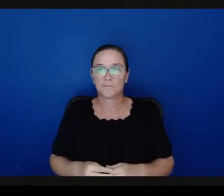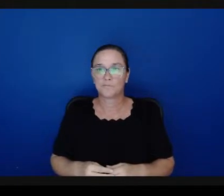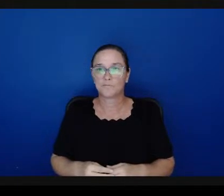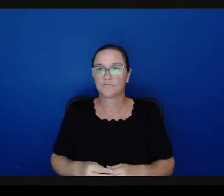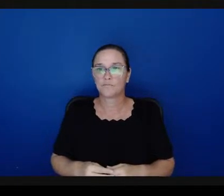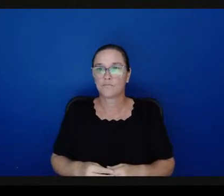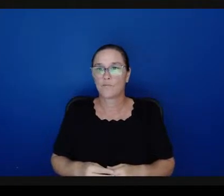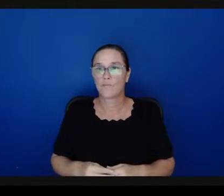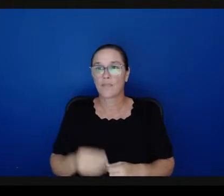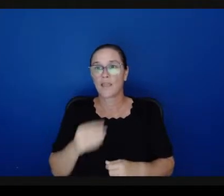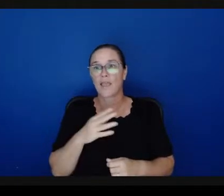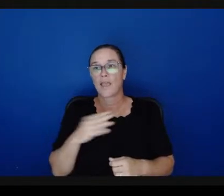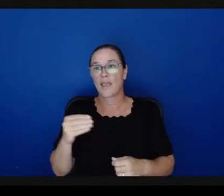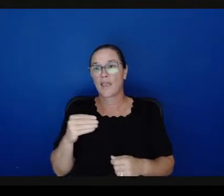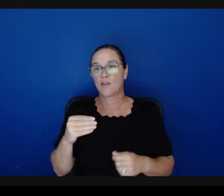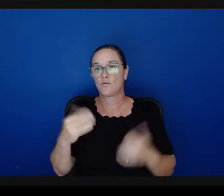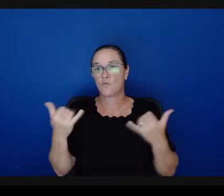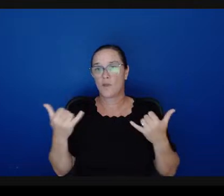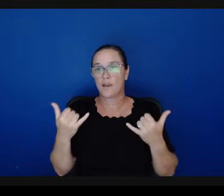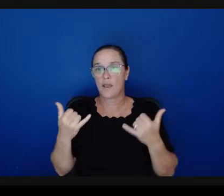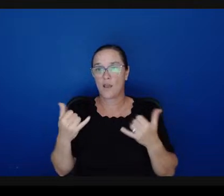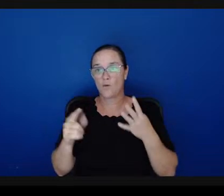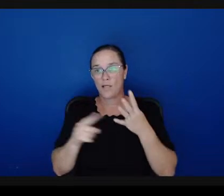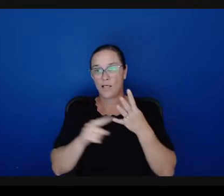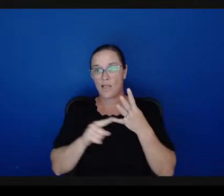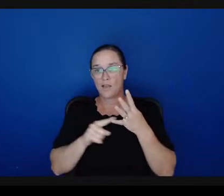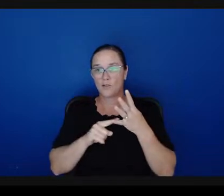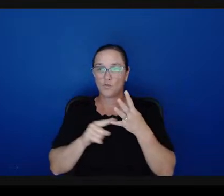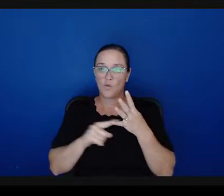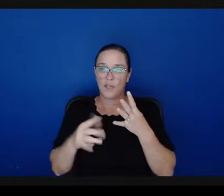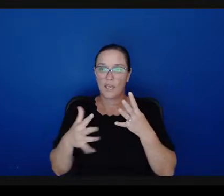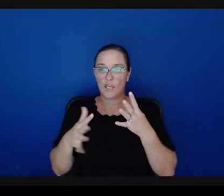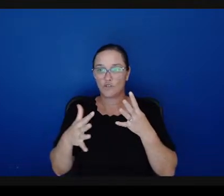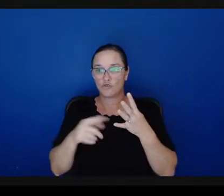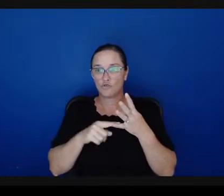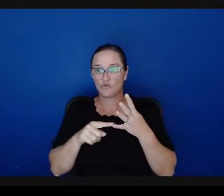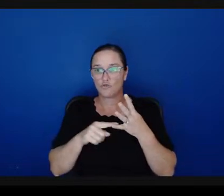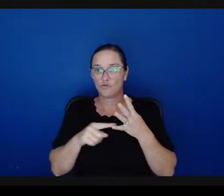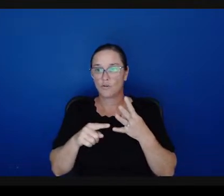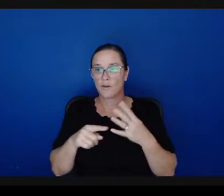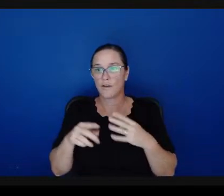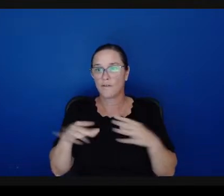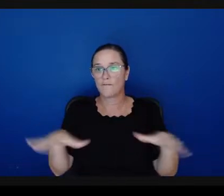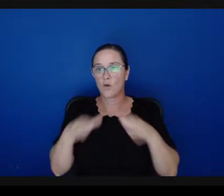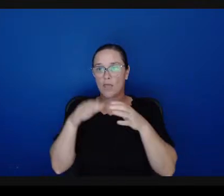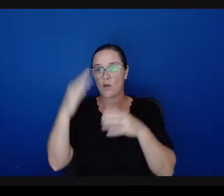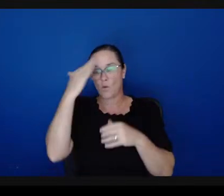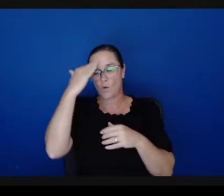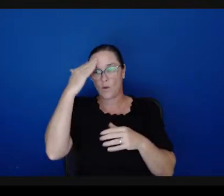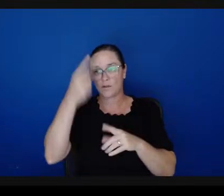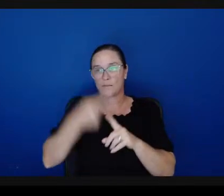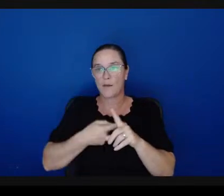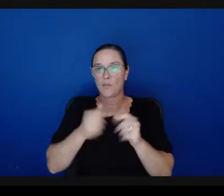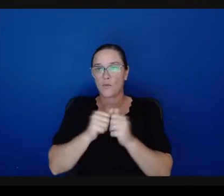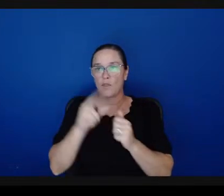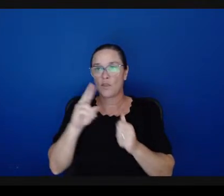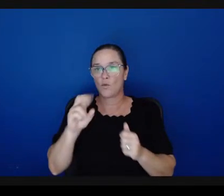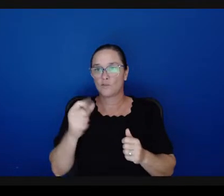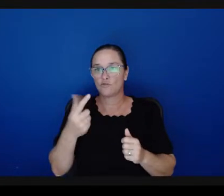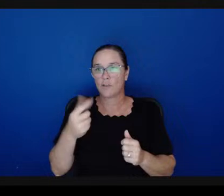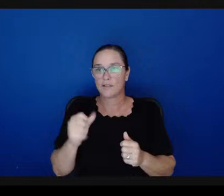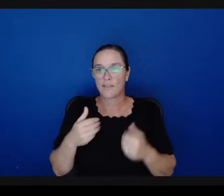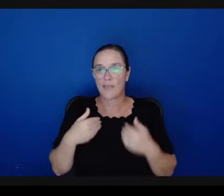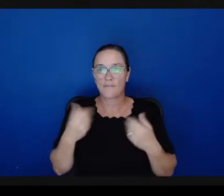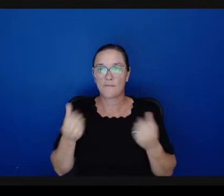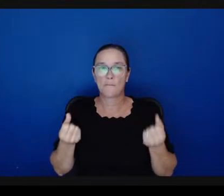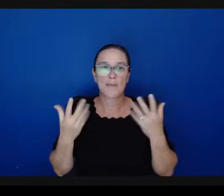And we are in the last week-ish of Volcano Awareness Month with USGS. They had a load of them. You